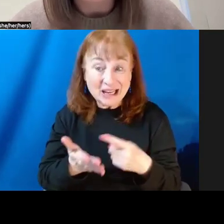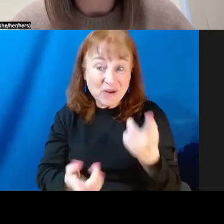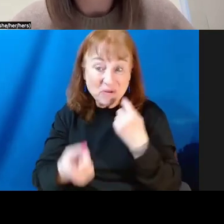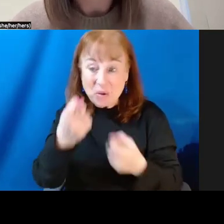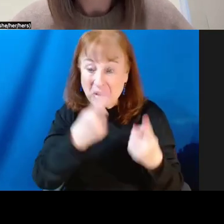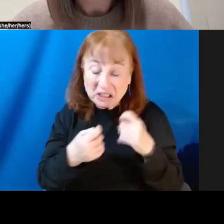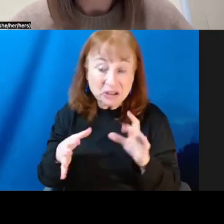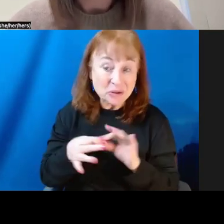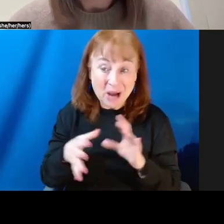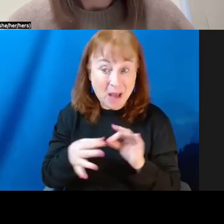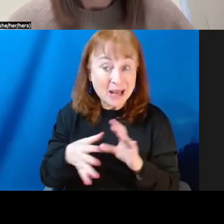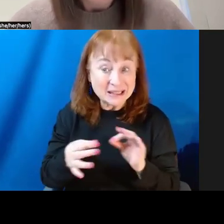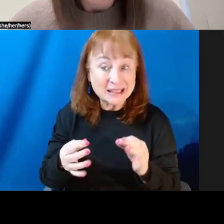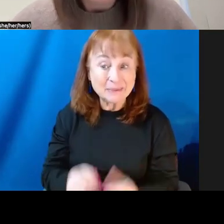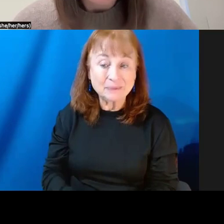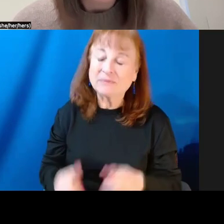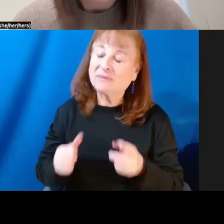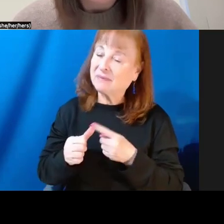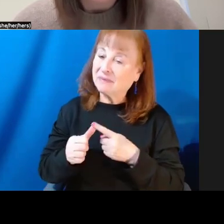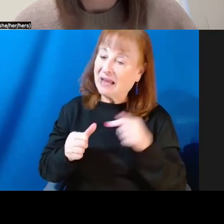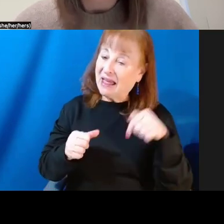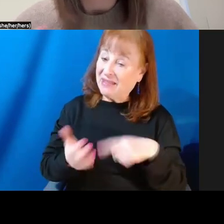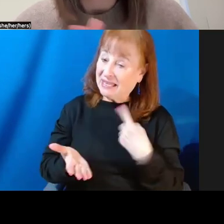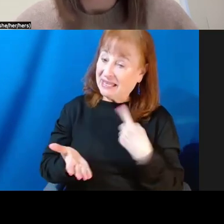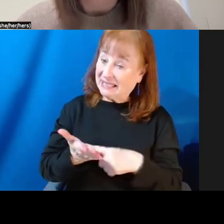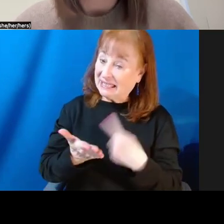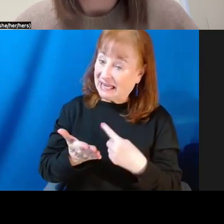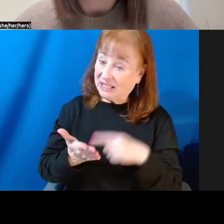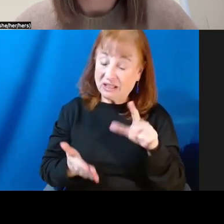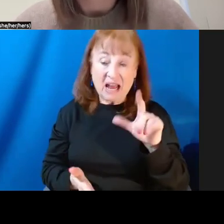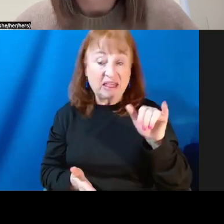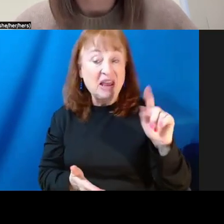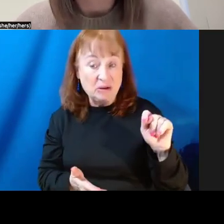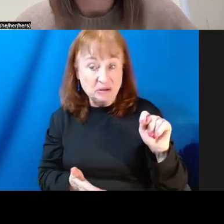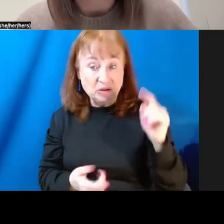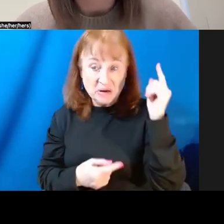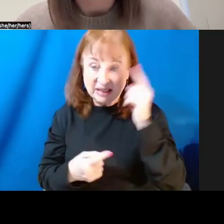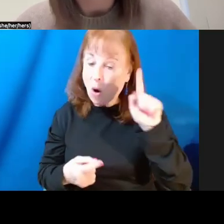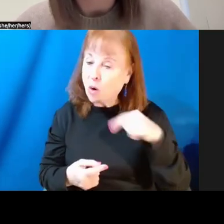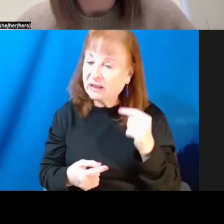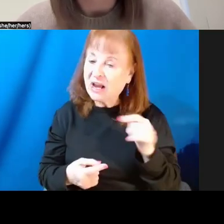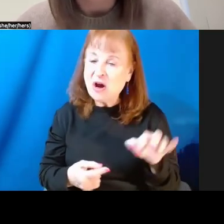comments. First of all, this discussion and this literature considered only